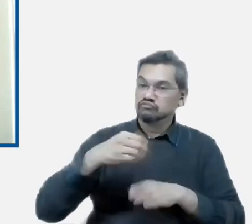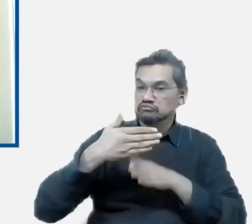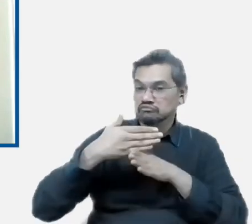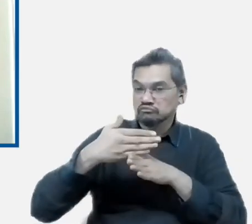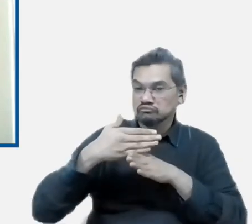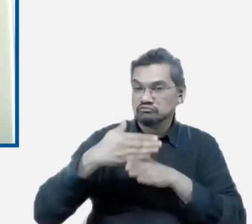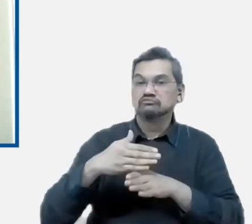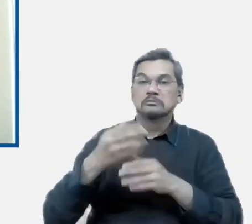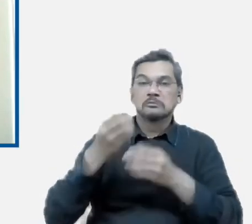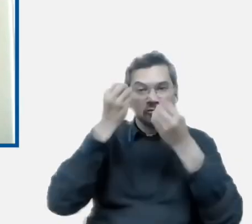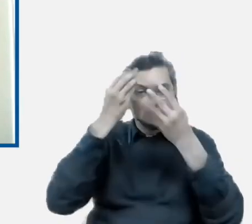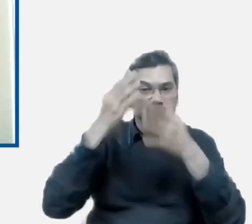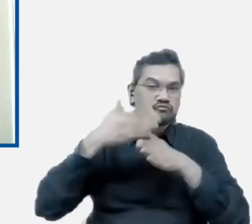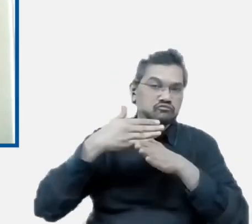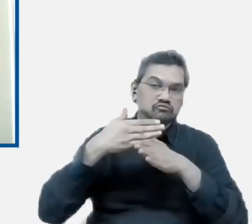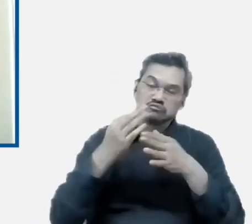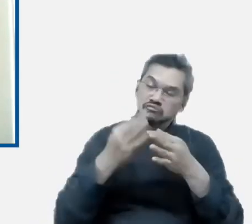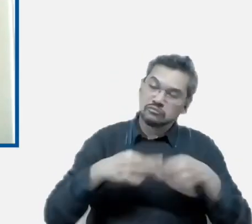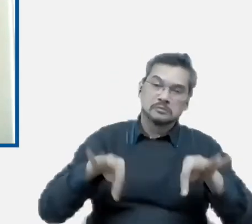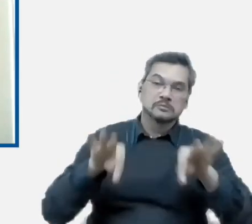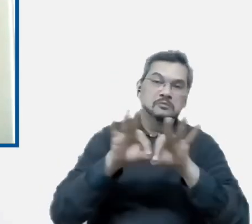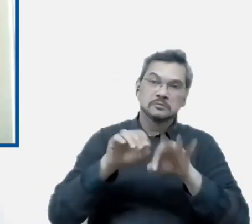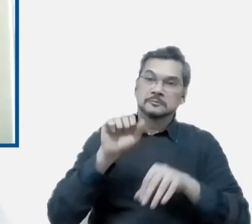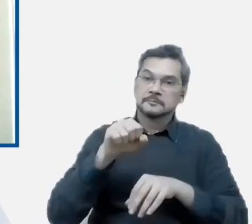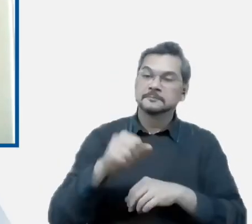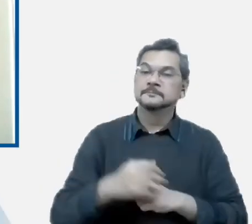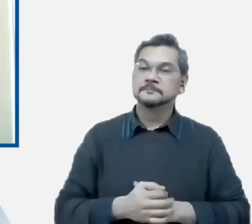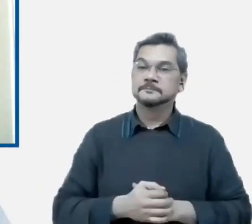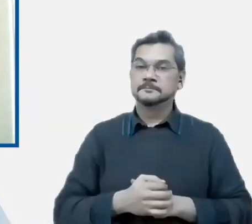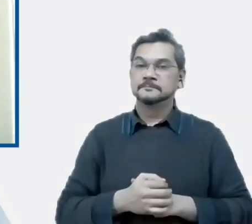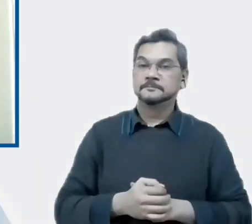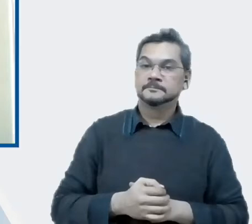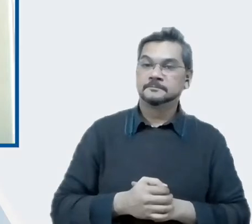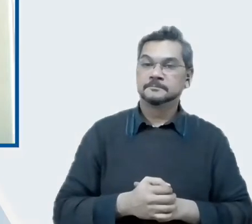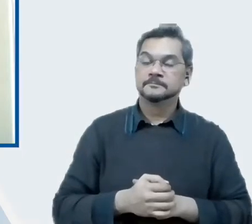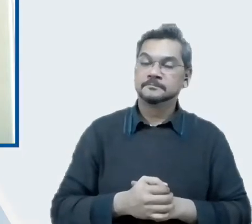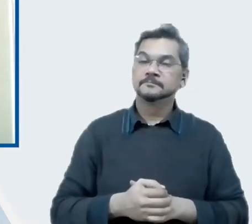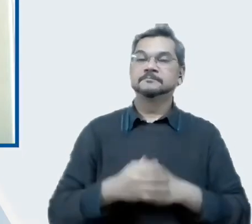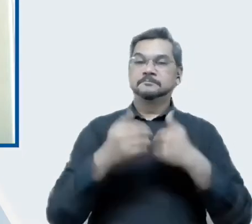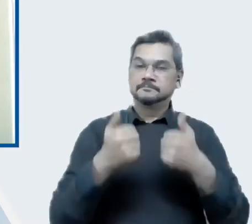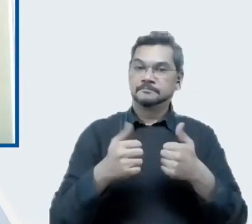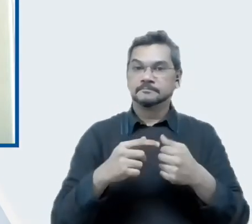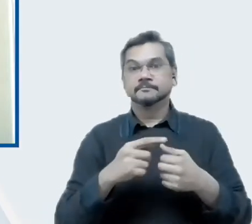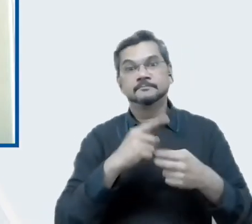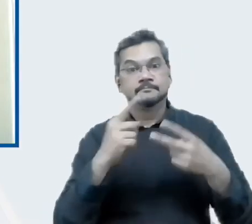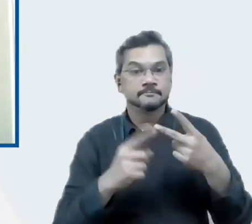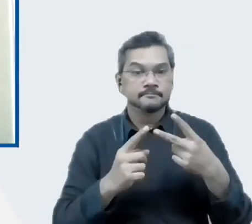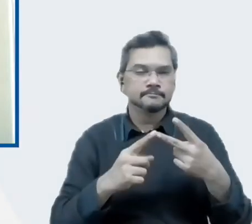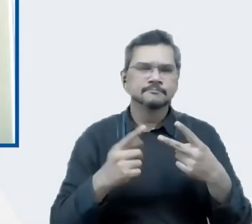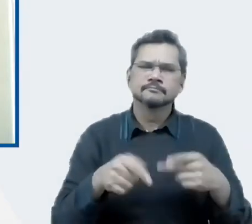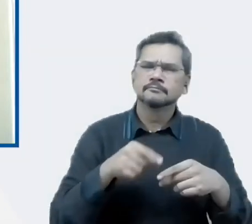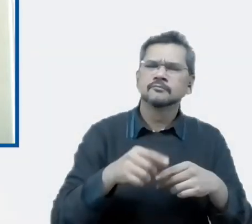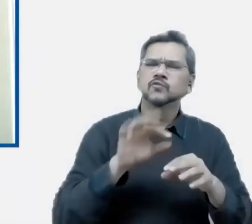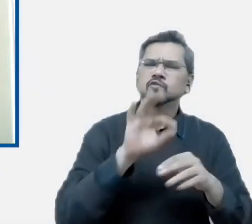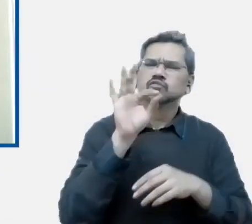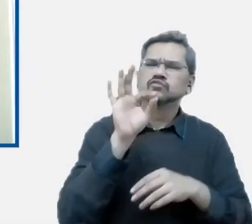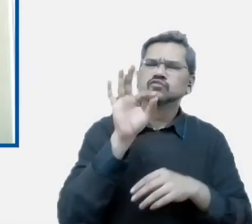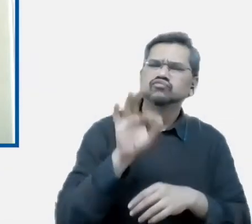repeat the question, it says, what mechanisms and institutional arrangements seem to be valuable in